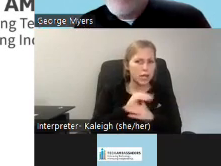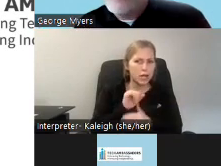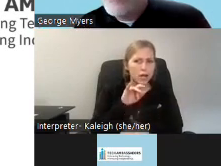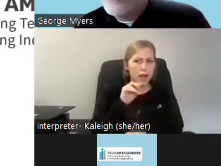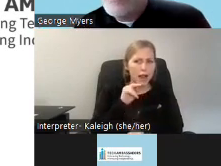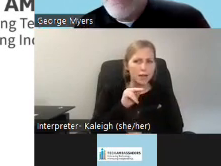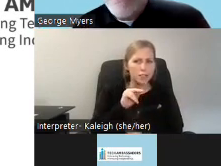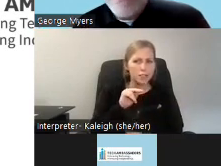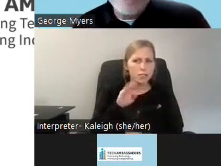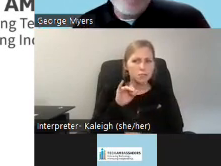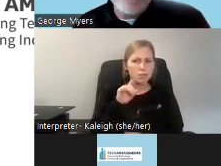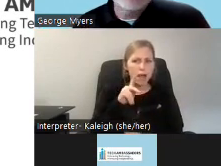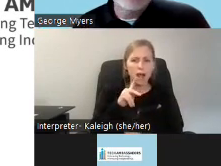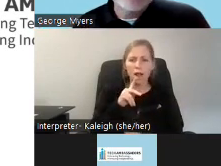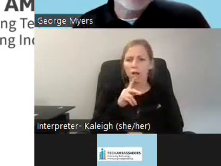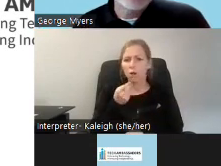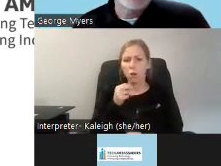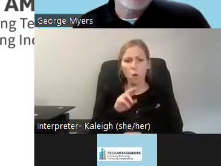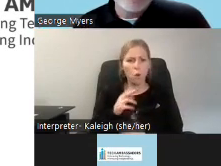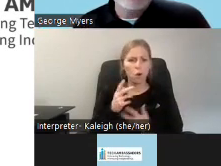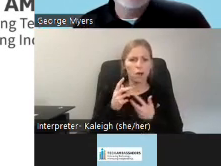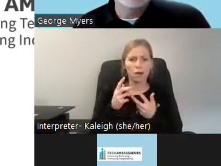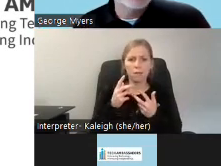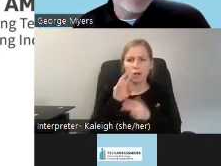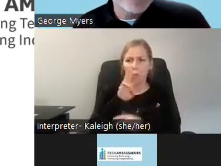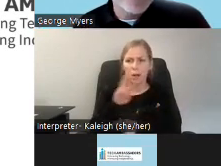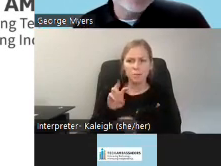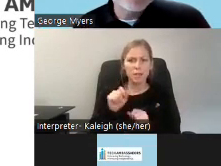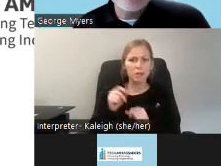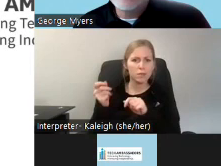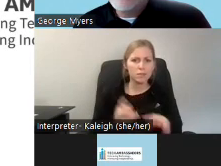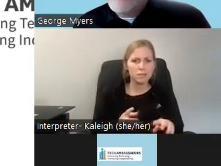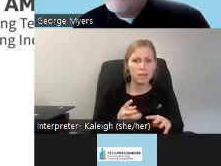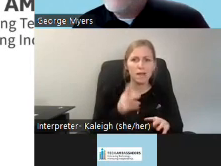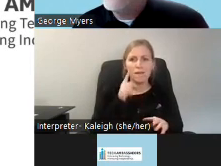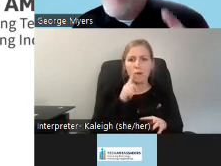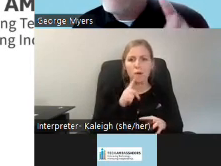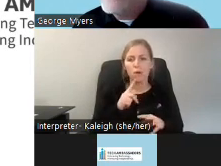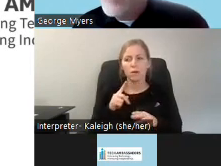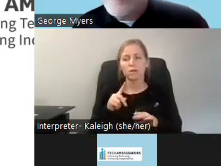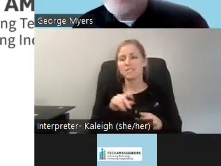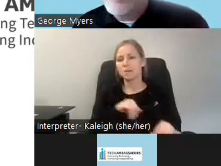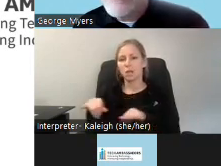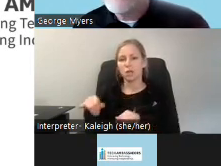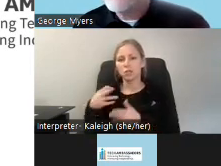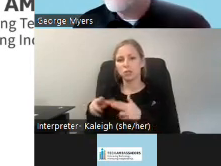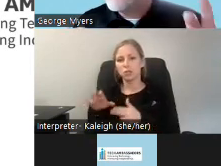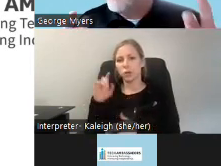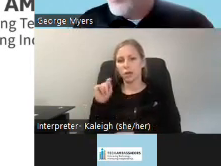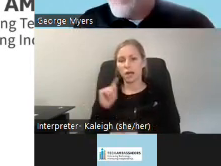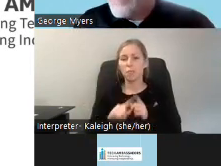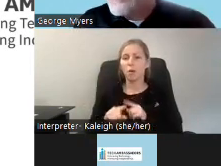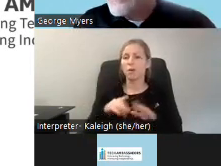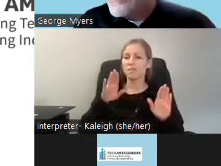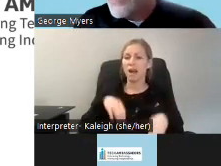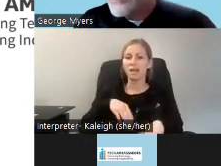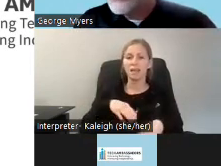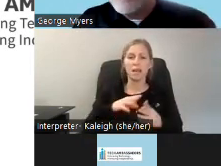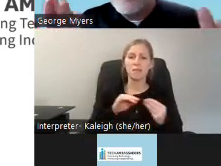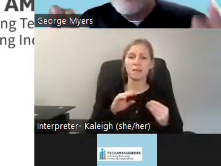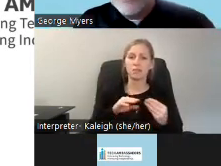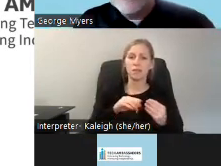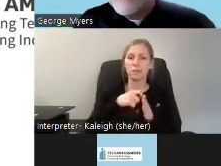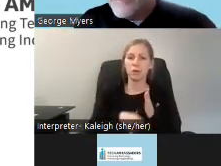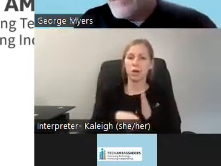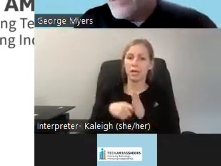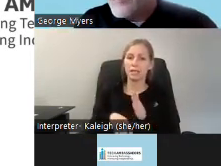where you could download action blocks like you would be able to shortcuts. And we haven't talked about the price of these because in both cases, these are